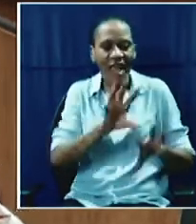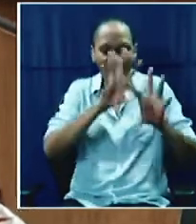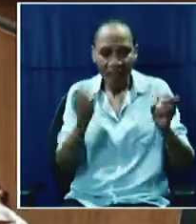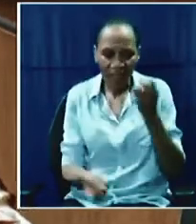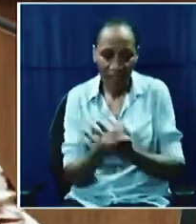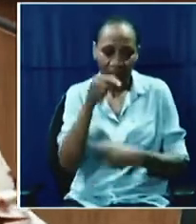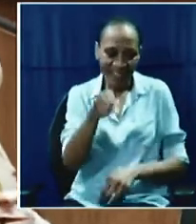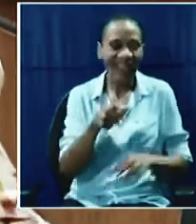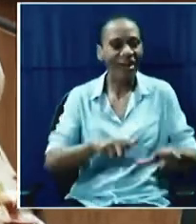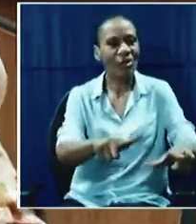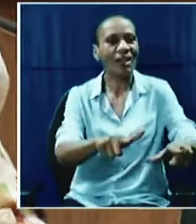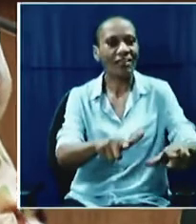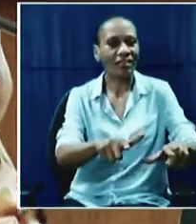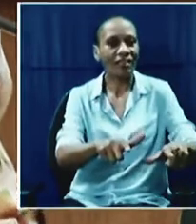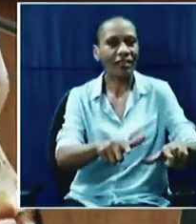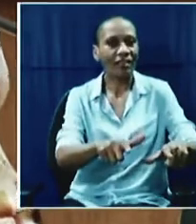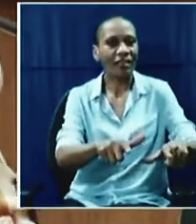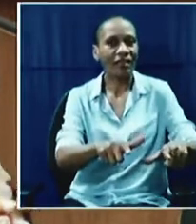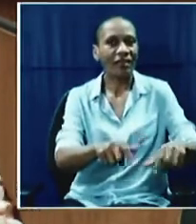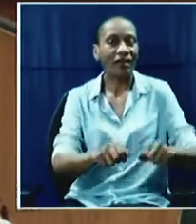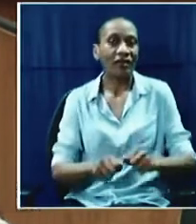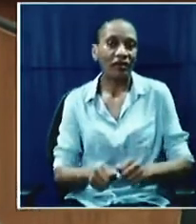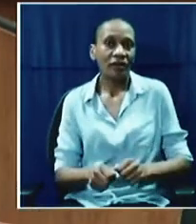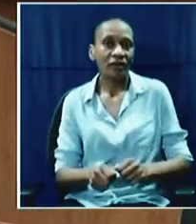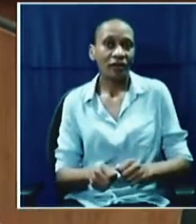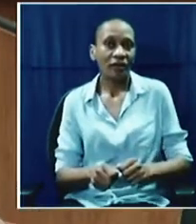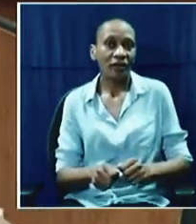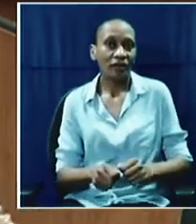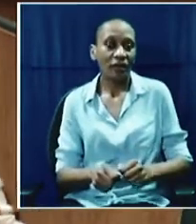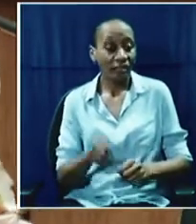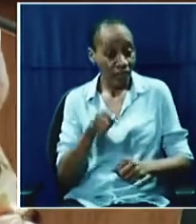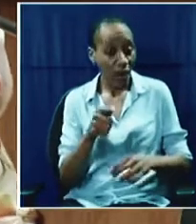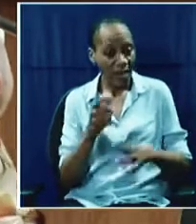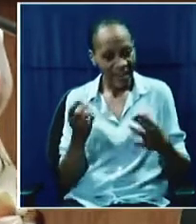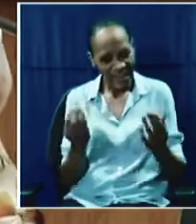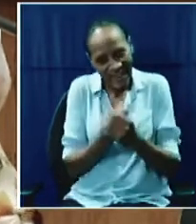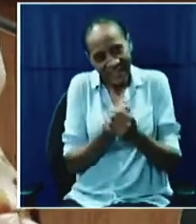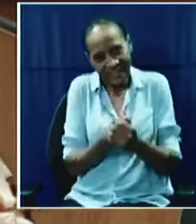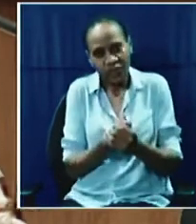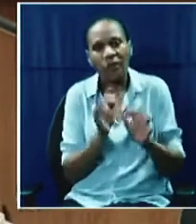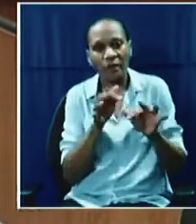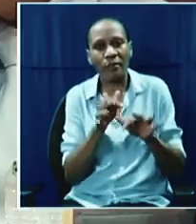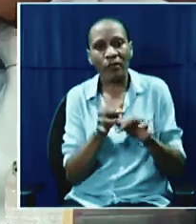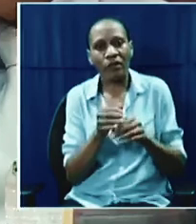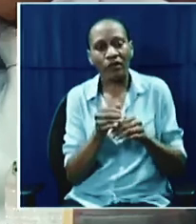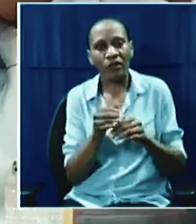happens, and that's closest to the people. It then